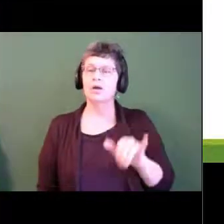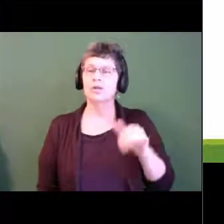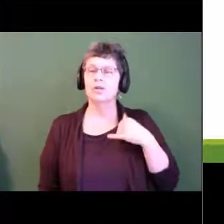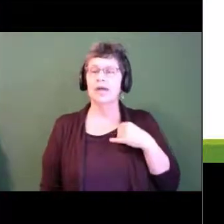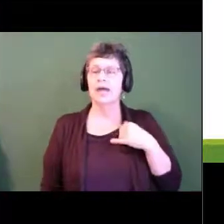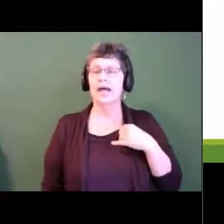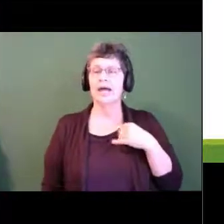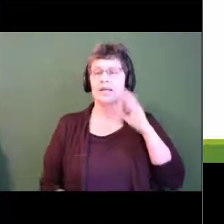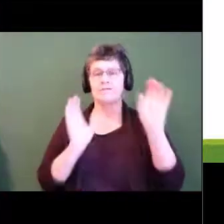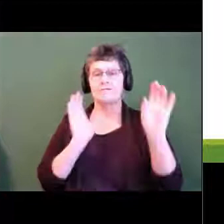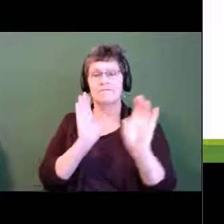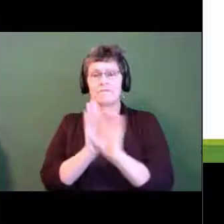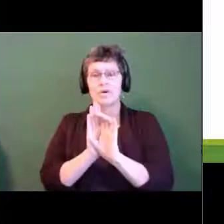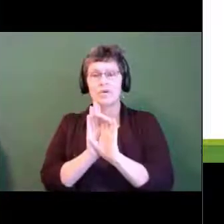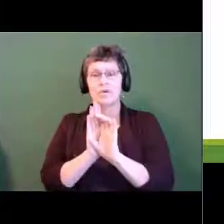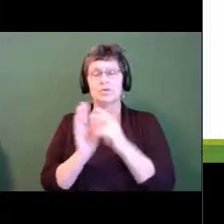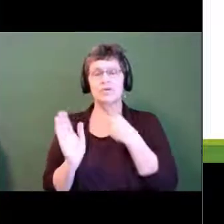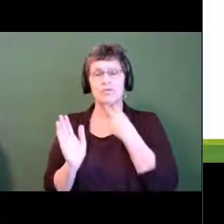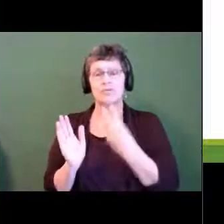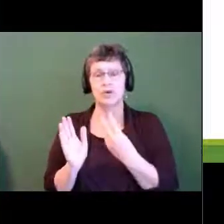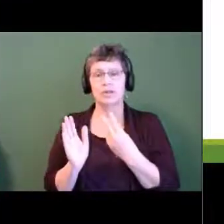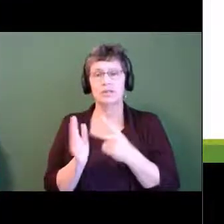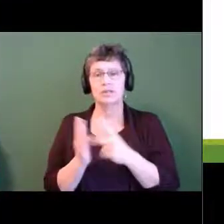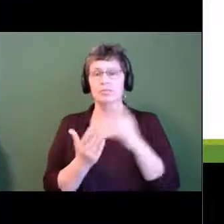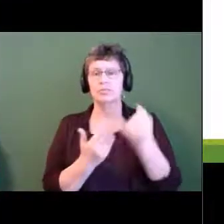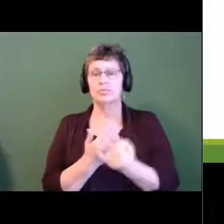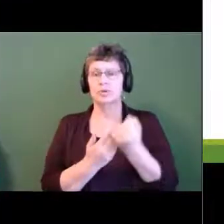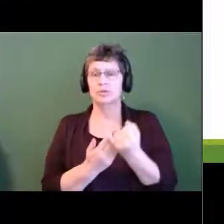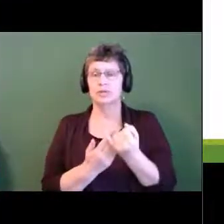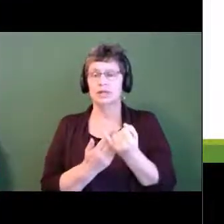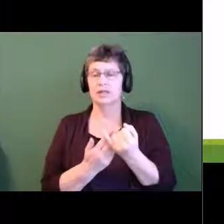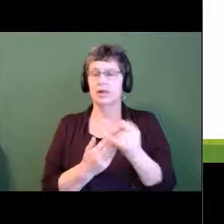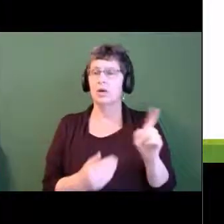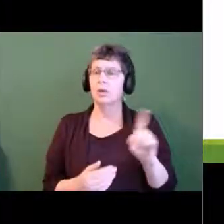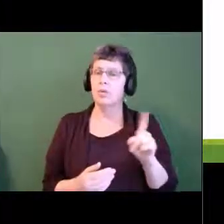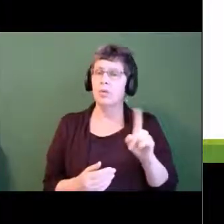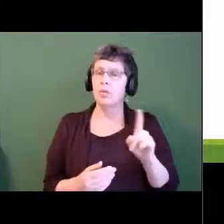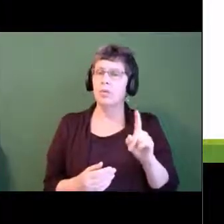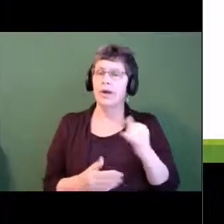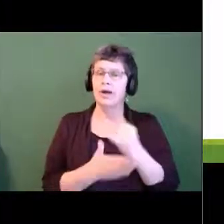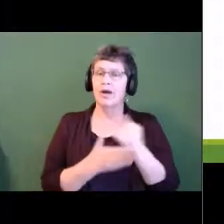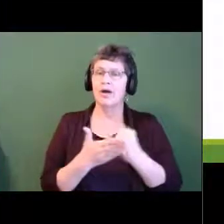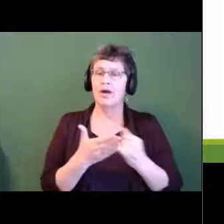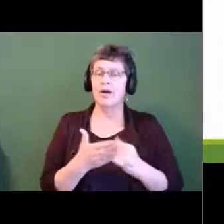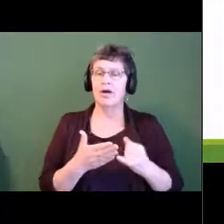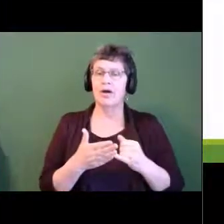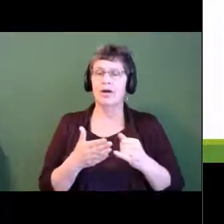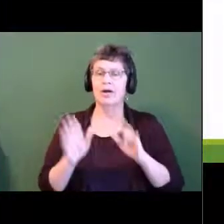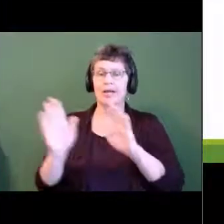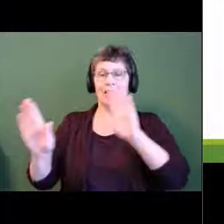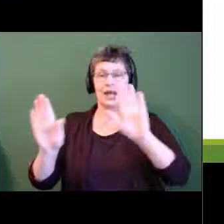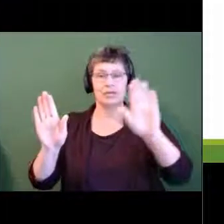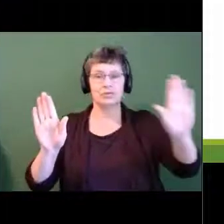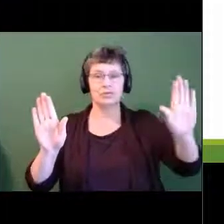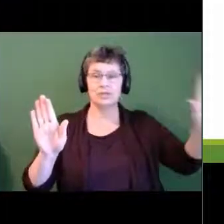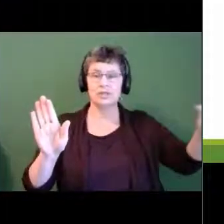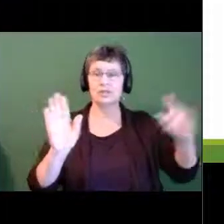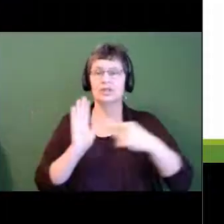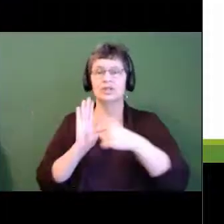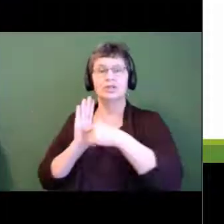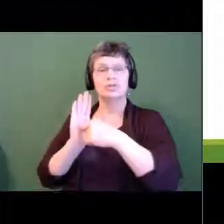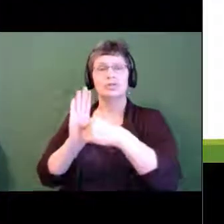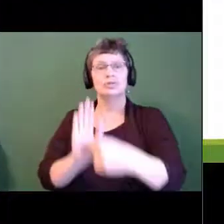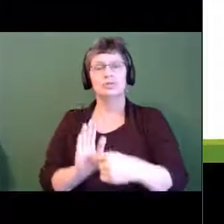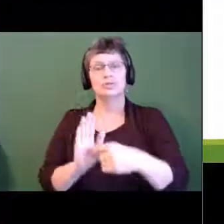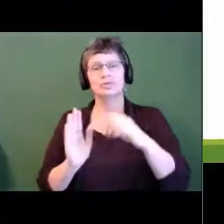galleries showed this photo voice project of where seniors took pictures, seniors who identified as feeling socially